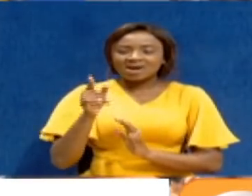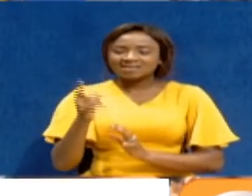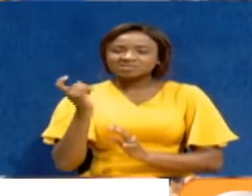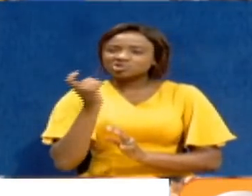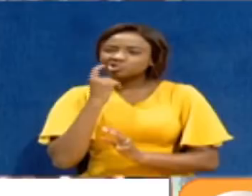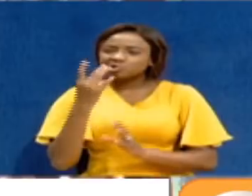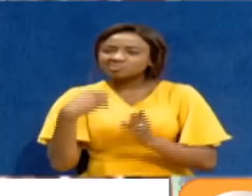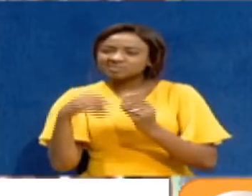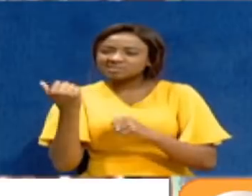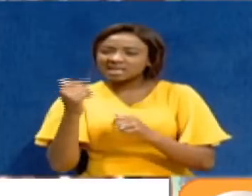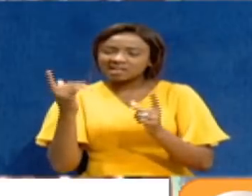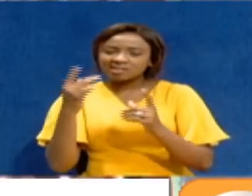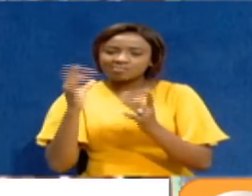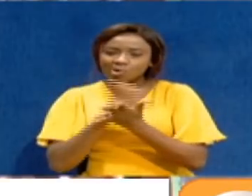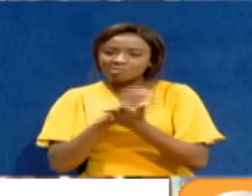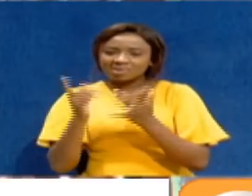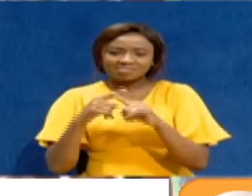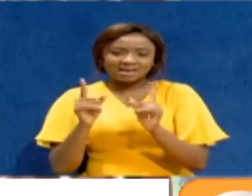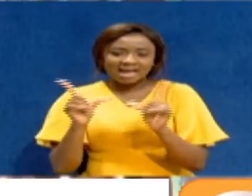shop in Mountain View Estate.